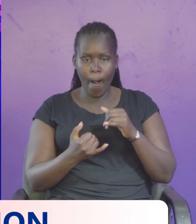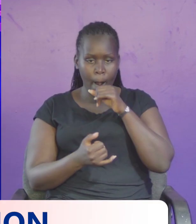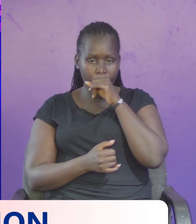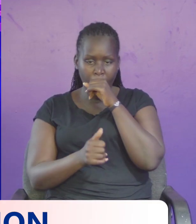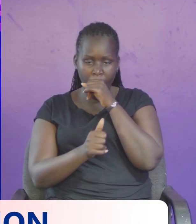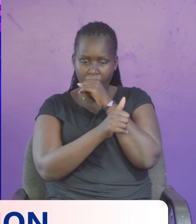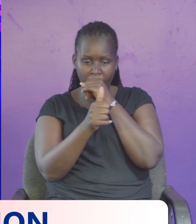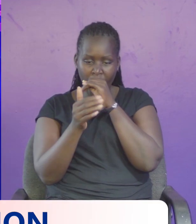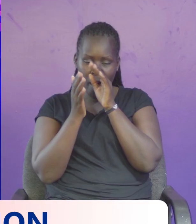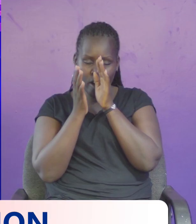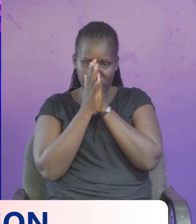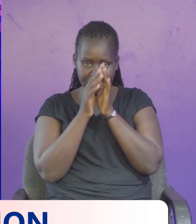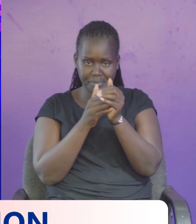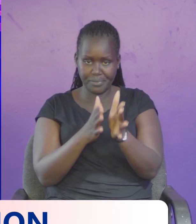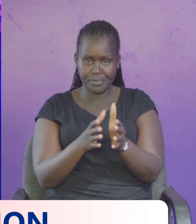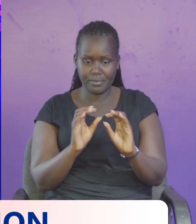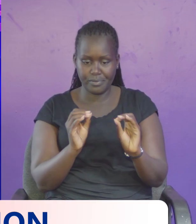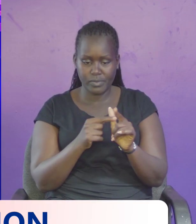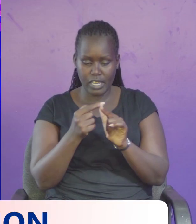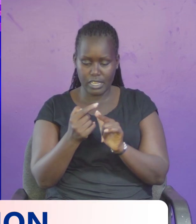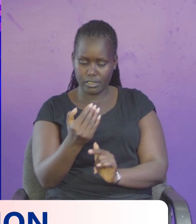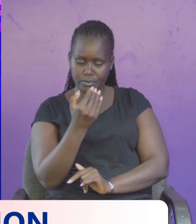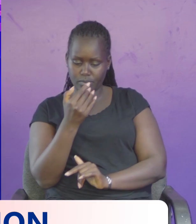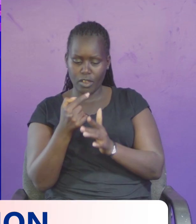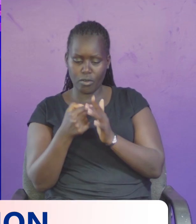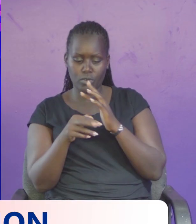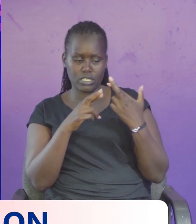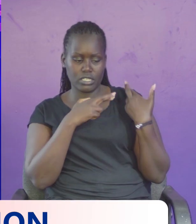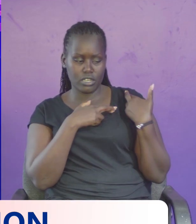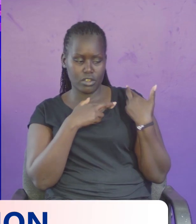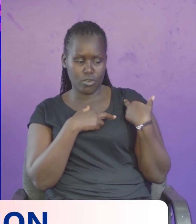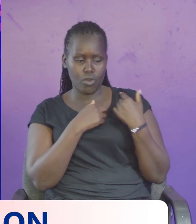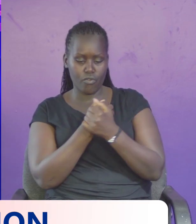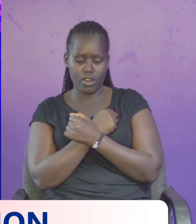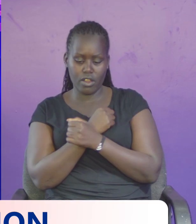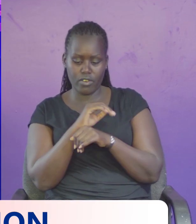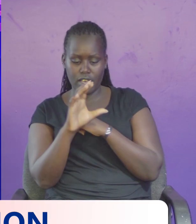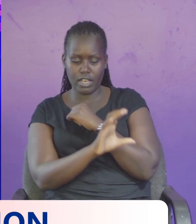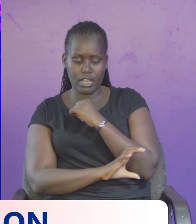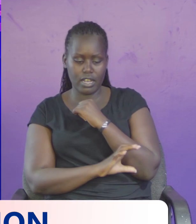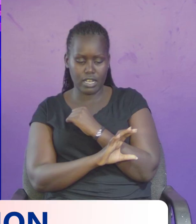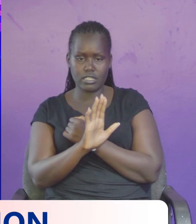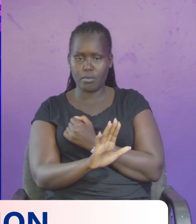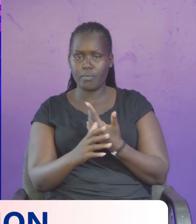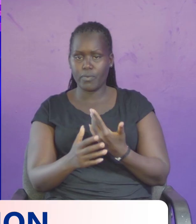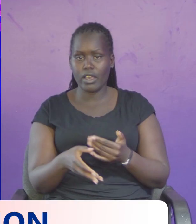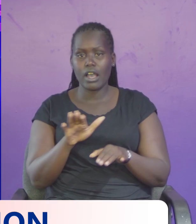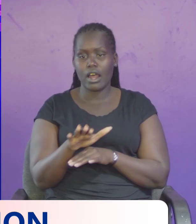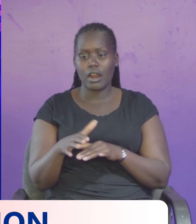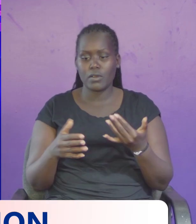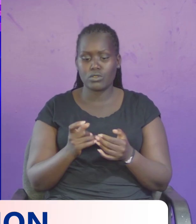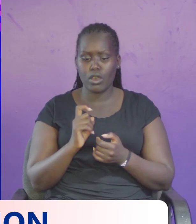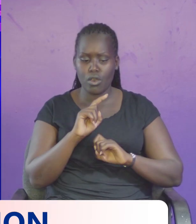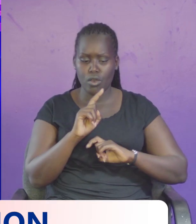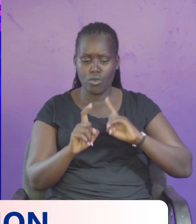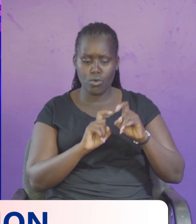leaders. Then I ask myself, what then is the role of patriotism? Okay. Patriotism puts you in a place where you question what